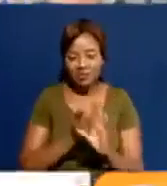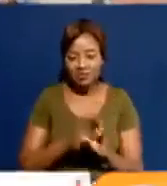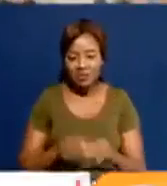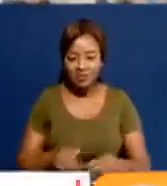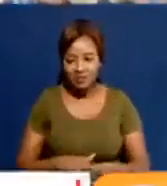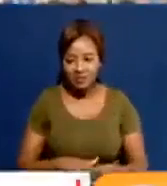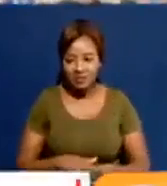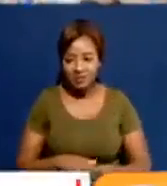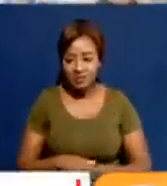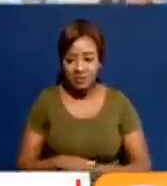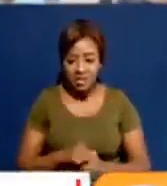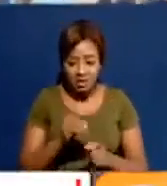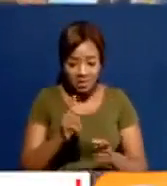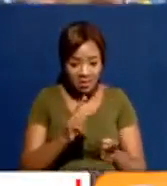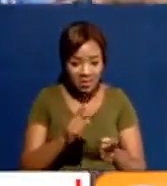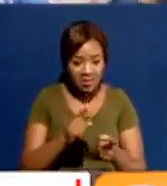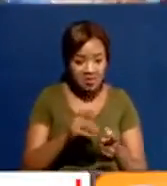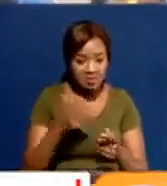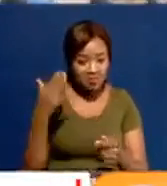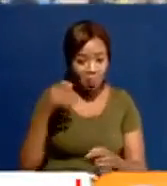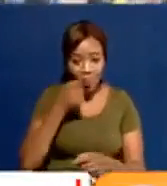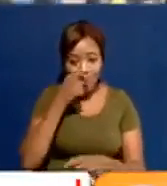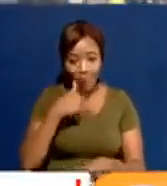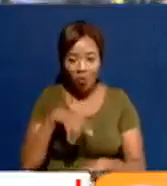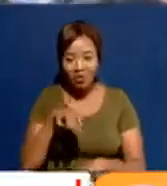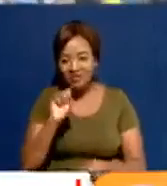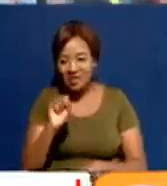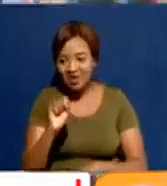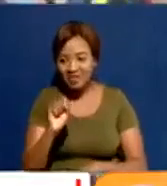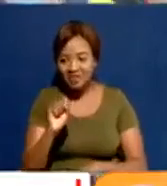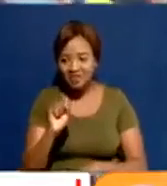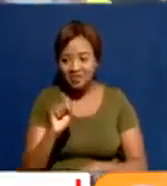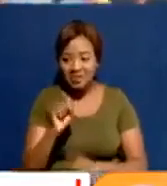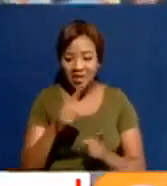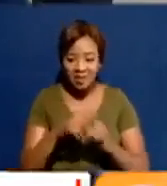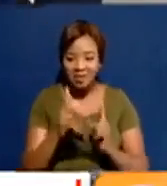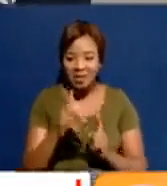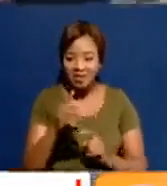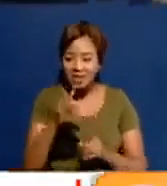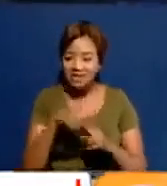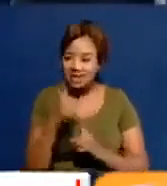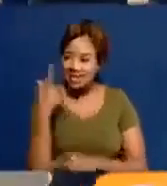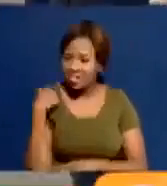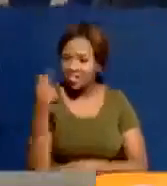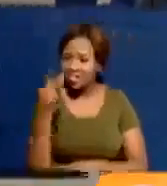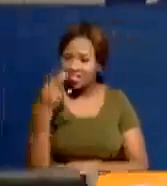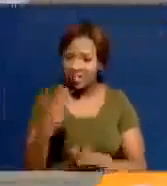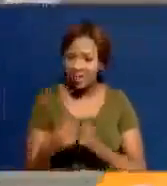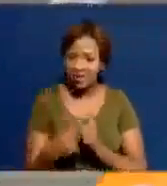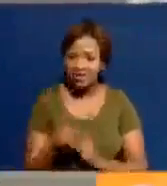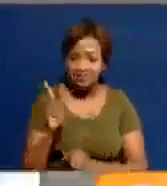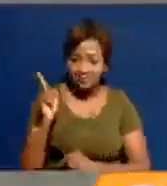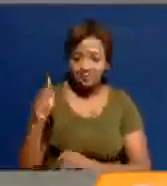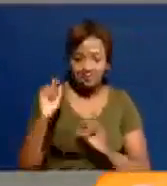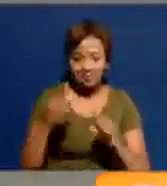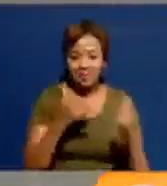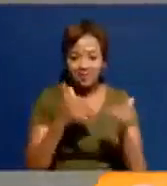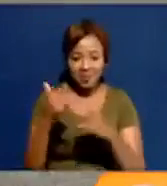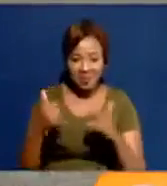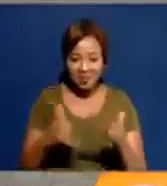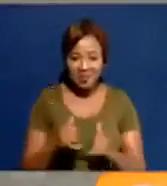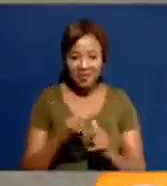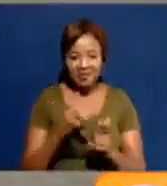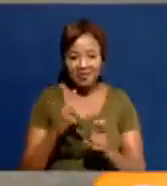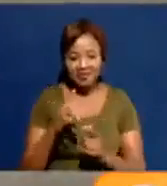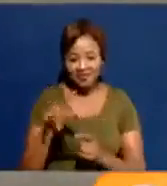rugby to football, you know, when he was 5 years. This journey started 3 years ago, you know. Aymen has a chance of a lifetime to play for one of the